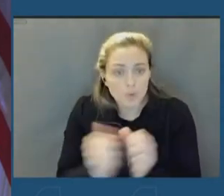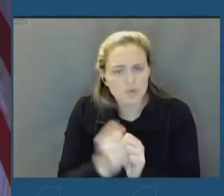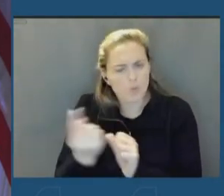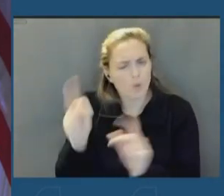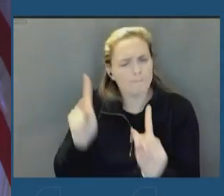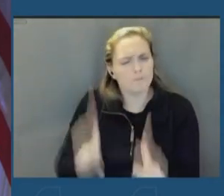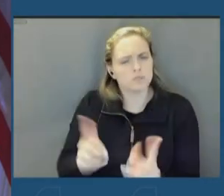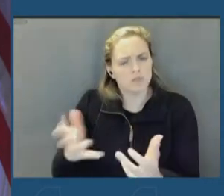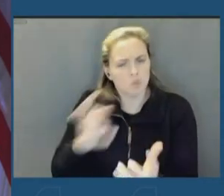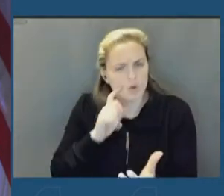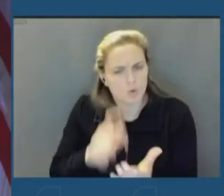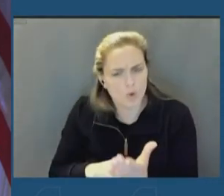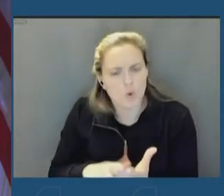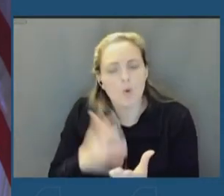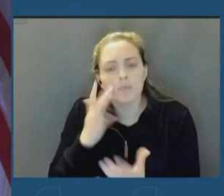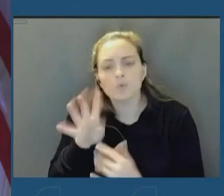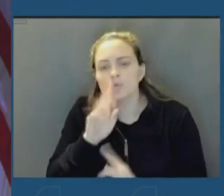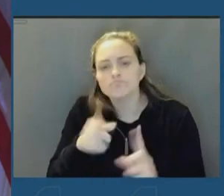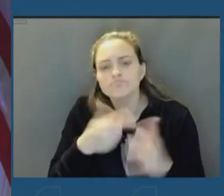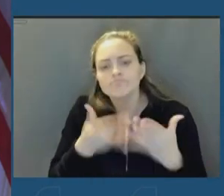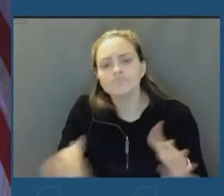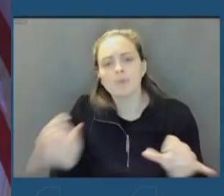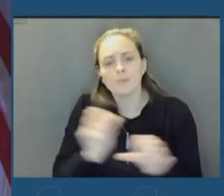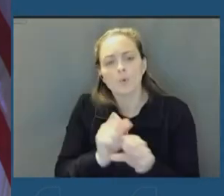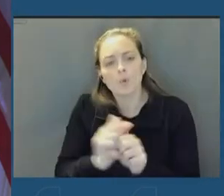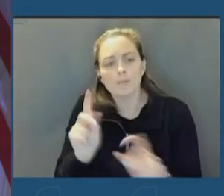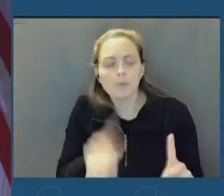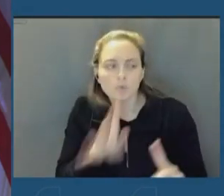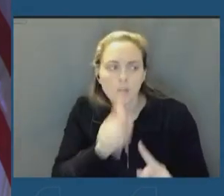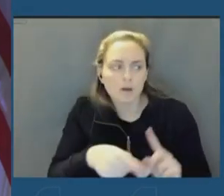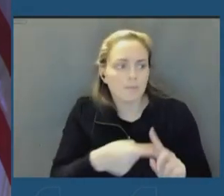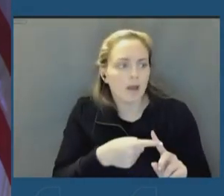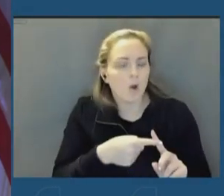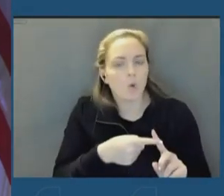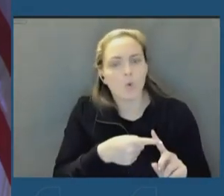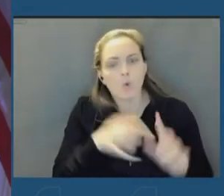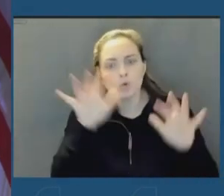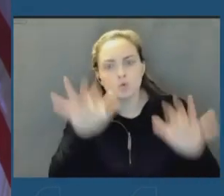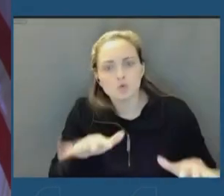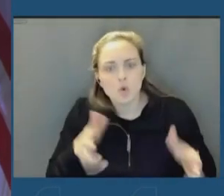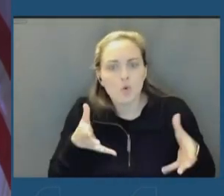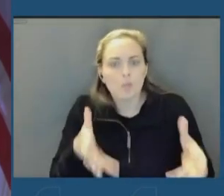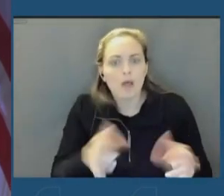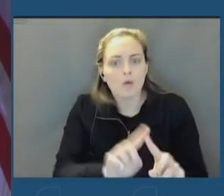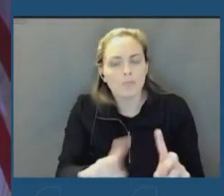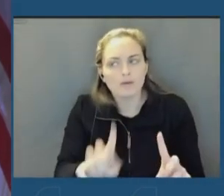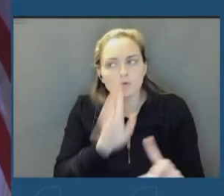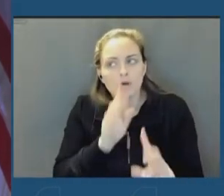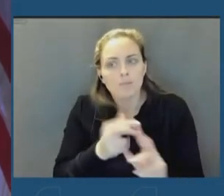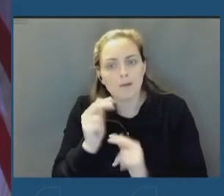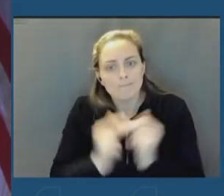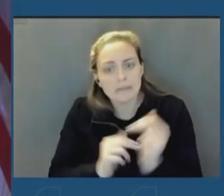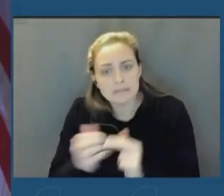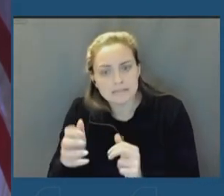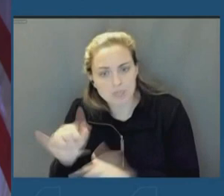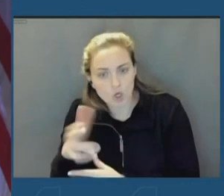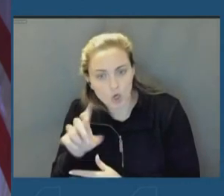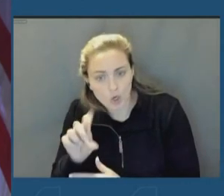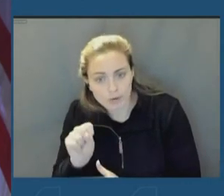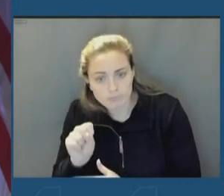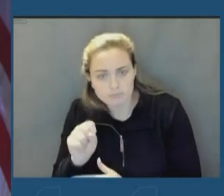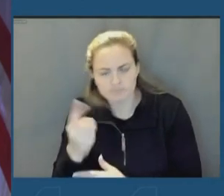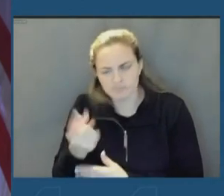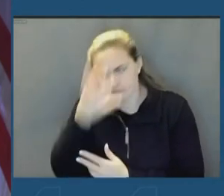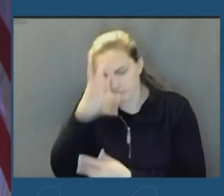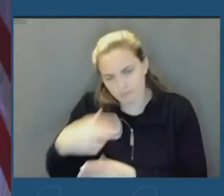did want to note, because when we talk about public works, often people talk about the snow plowing. But then there's also buildings and grounds. And a gentleman by the